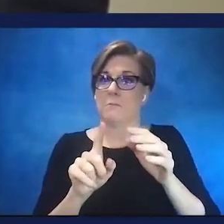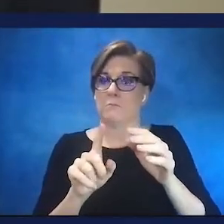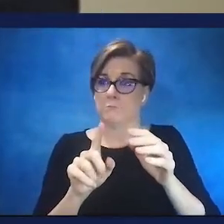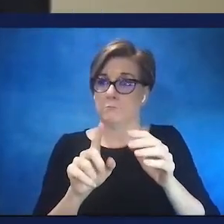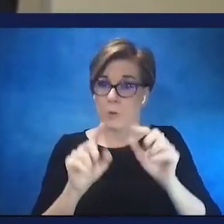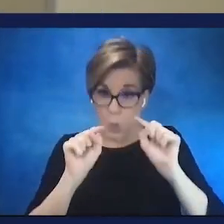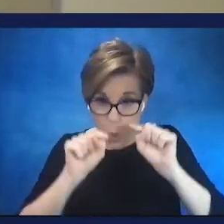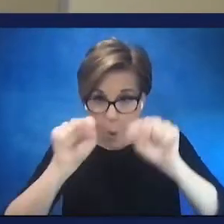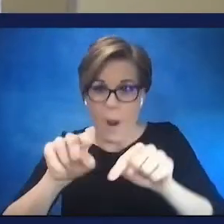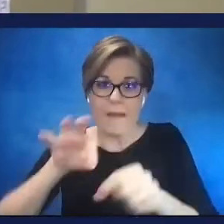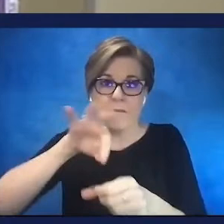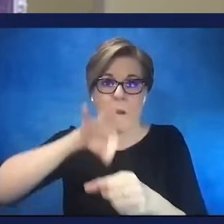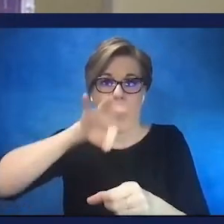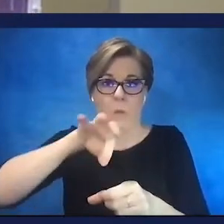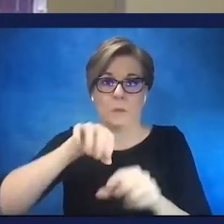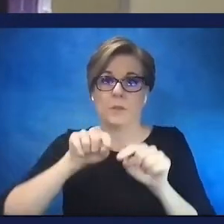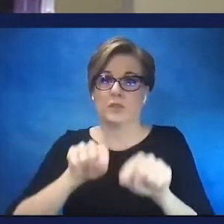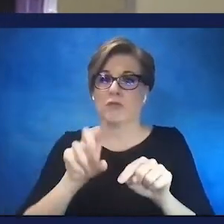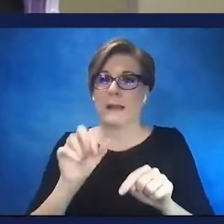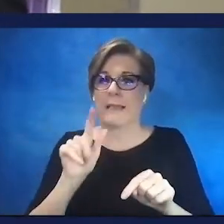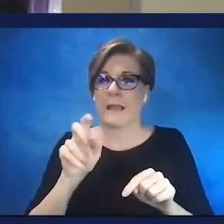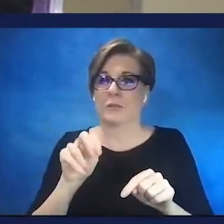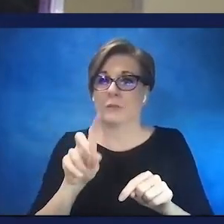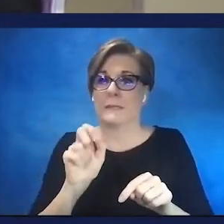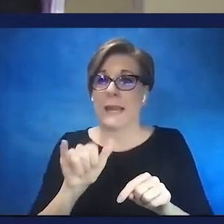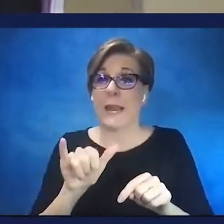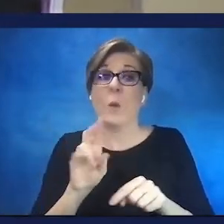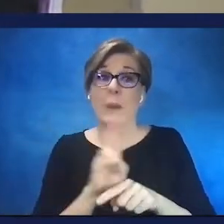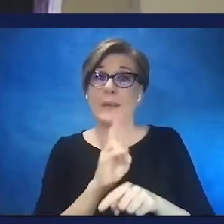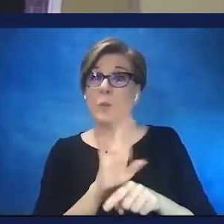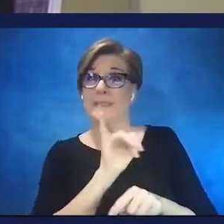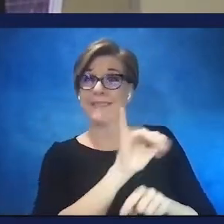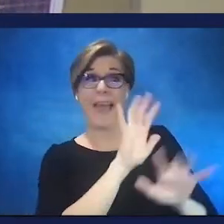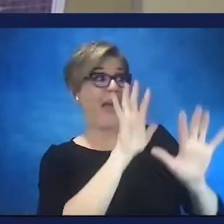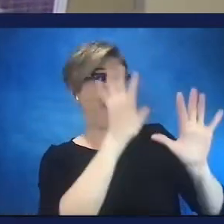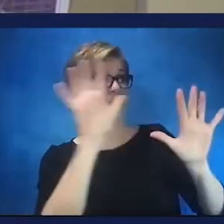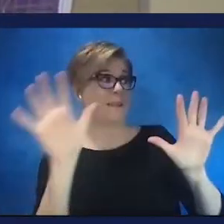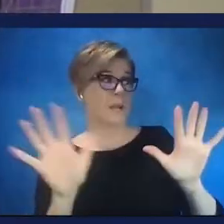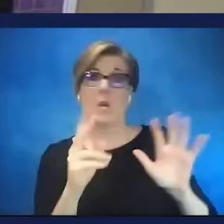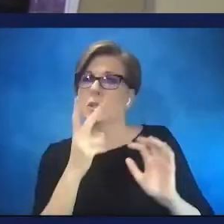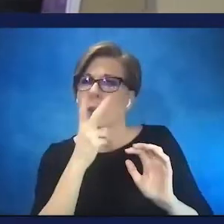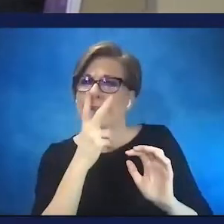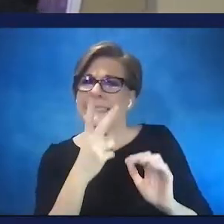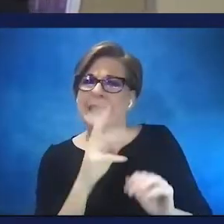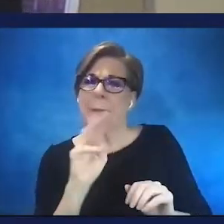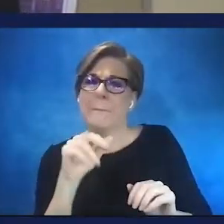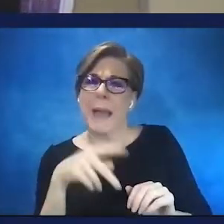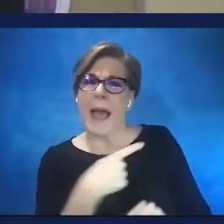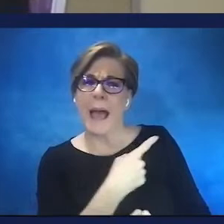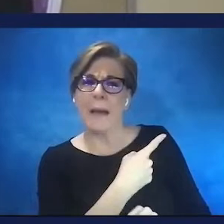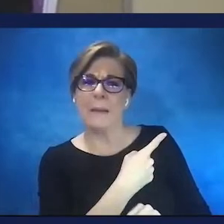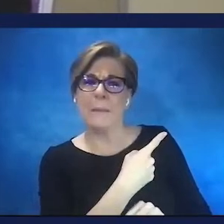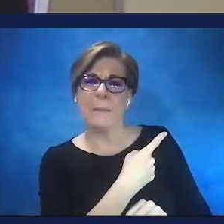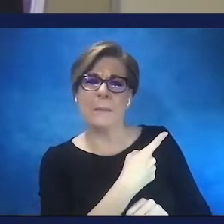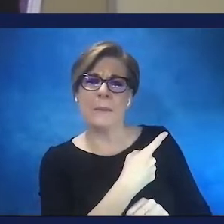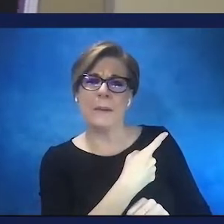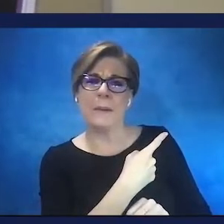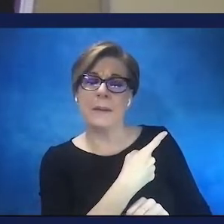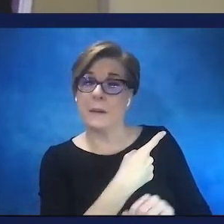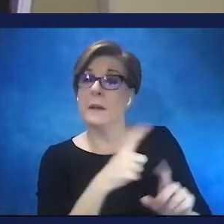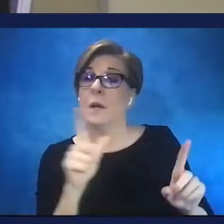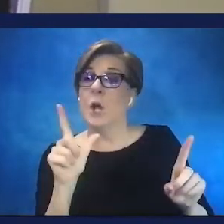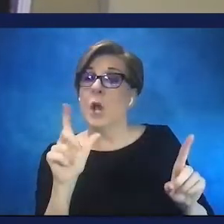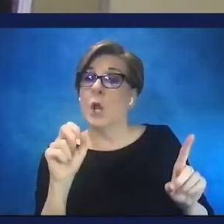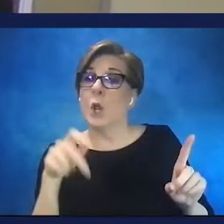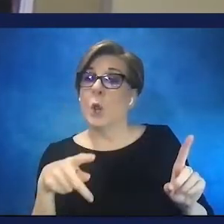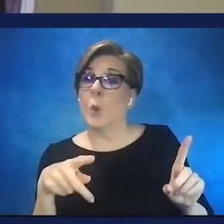that's one data point that we use to make those decisions. And essentially, if you look at this map, you can see